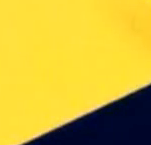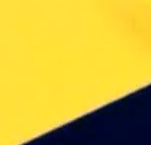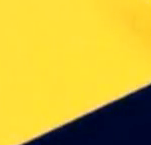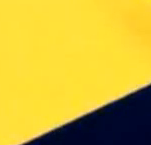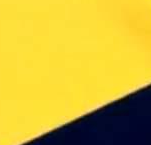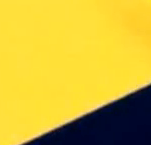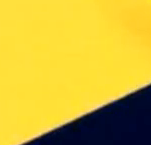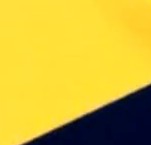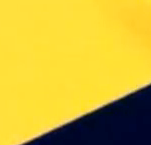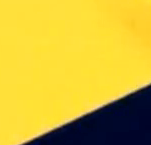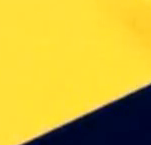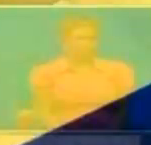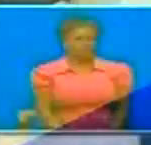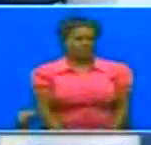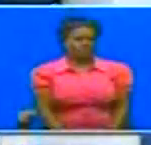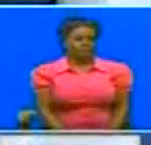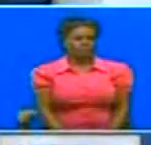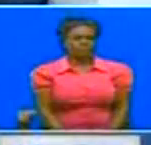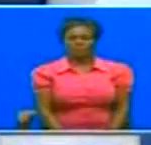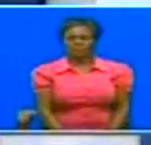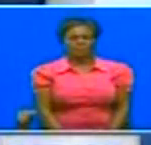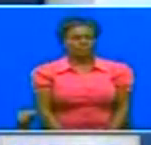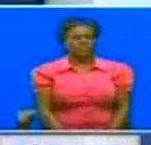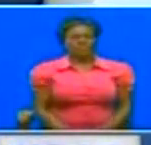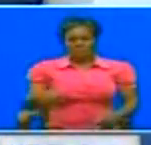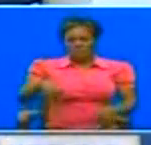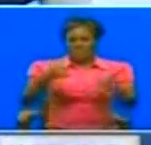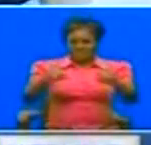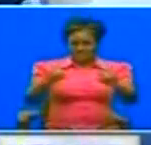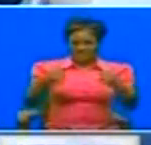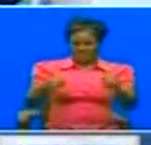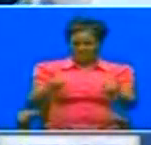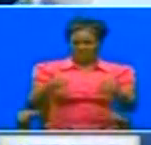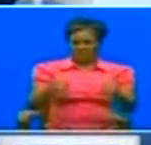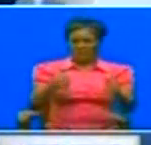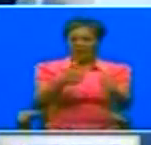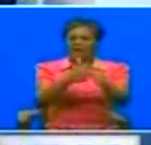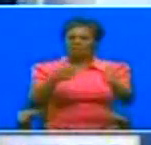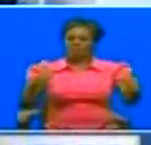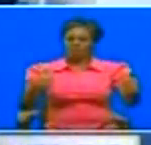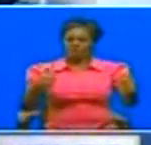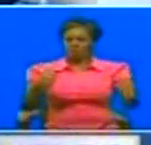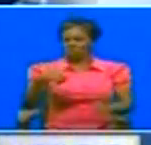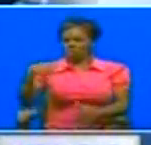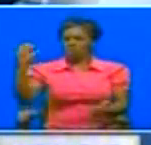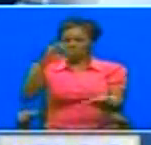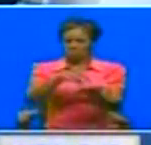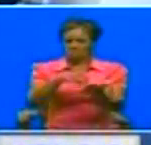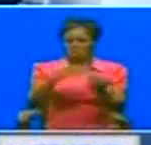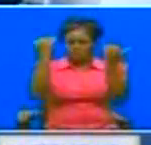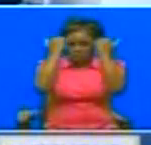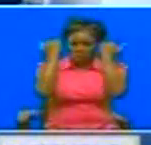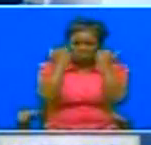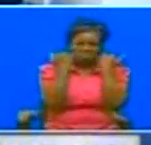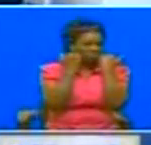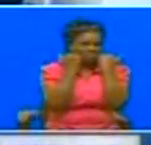you go to court? Well, John, we have really tried to avoid a situation where we have to go to court on